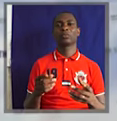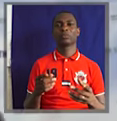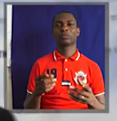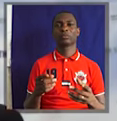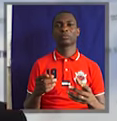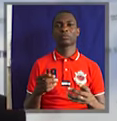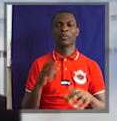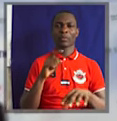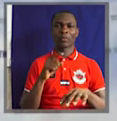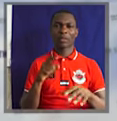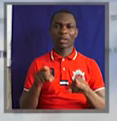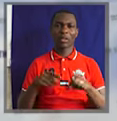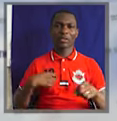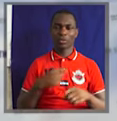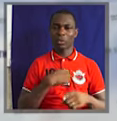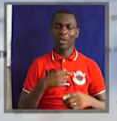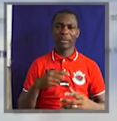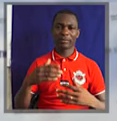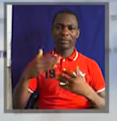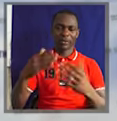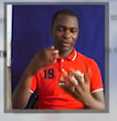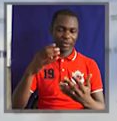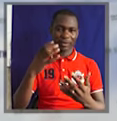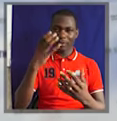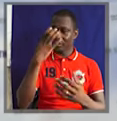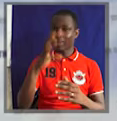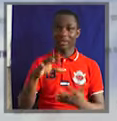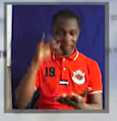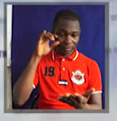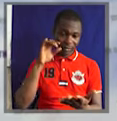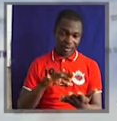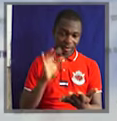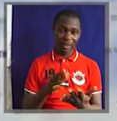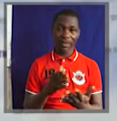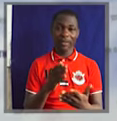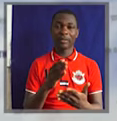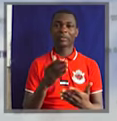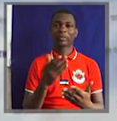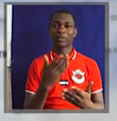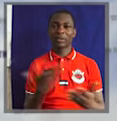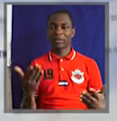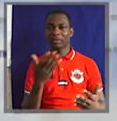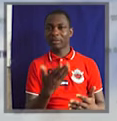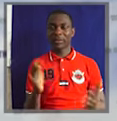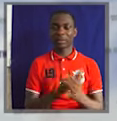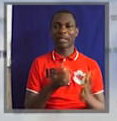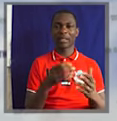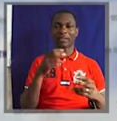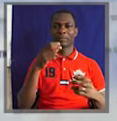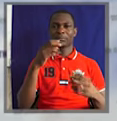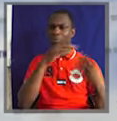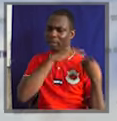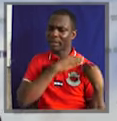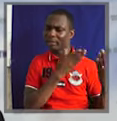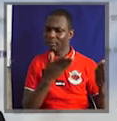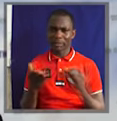enameye. Ebra me no asua generational curses enye ma e de o how be abeto enipa bi so enna aye